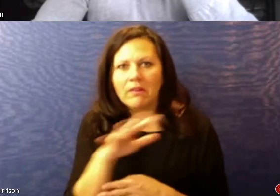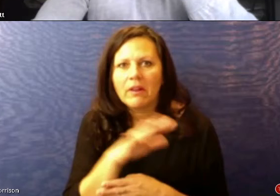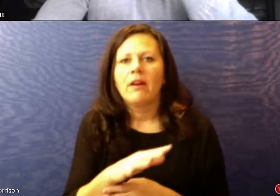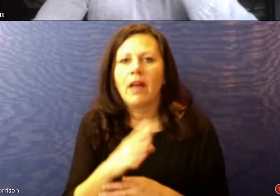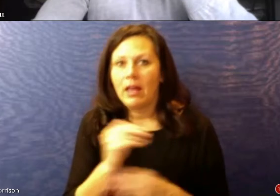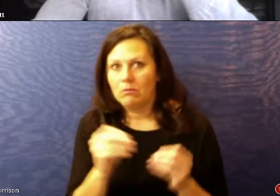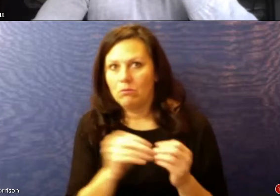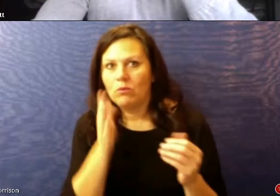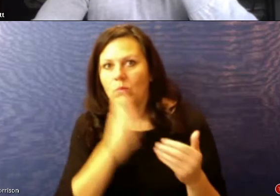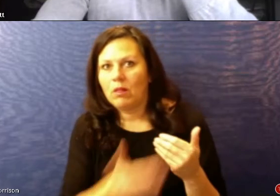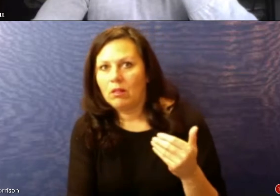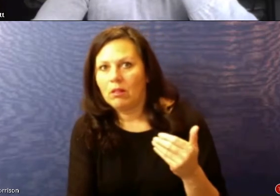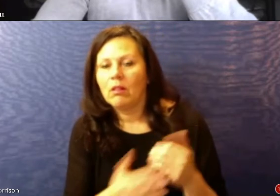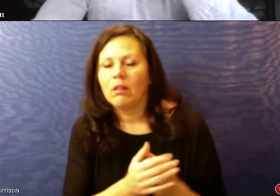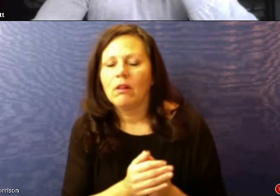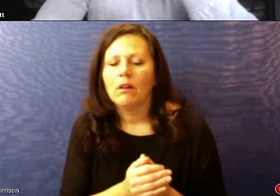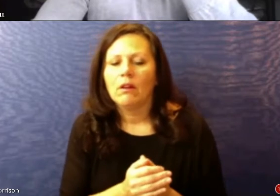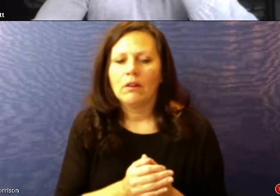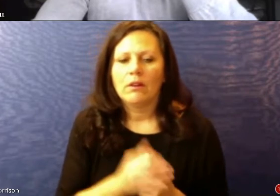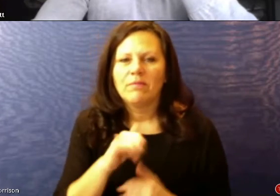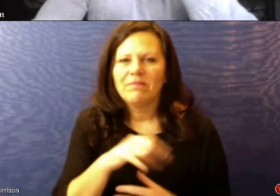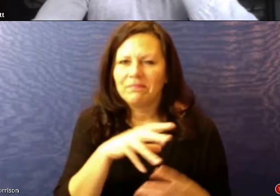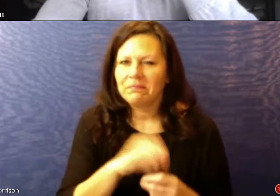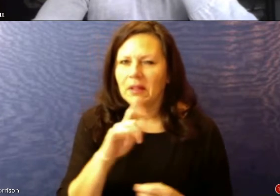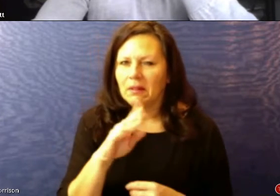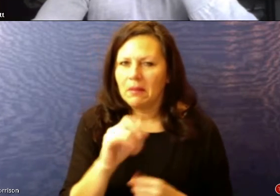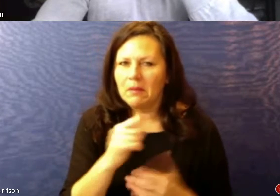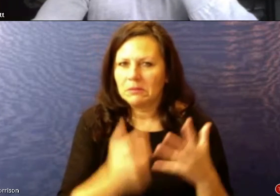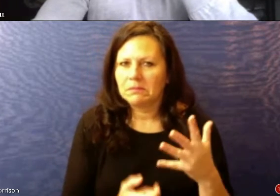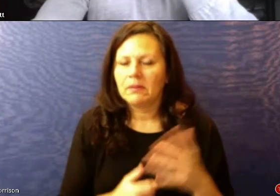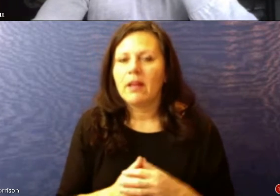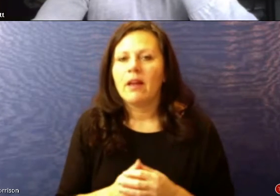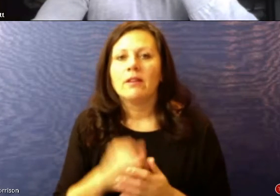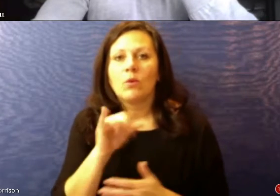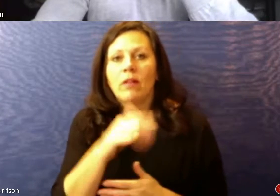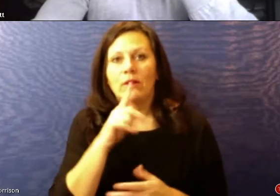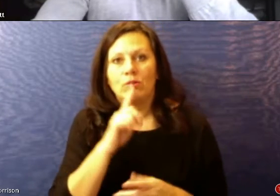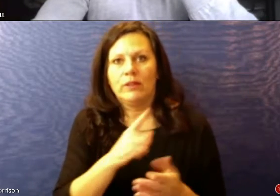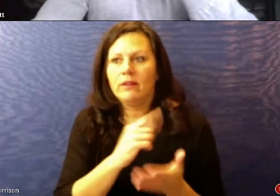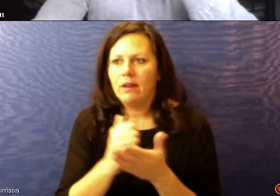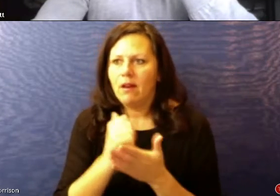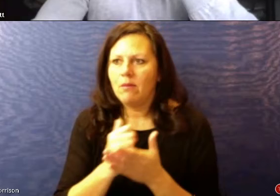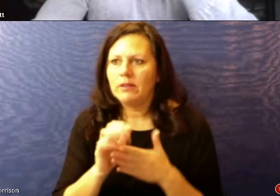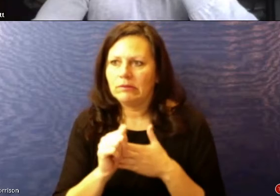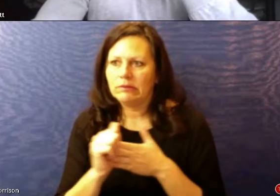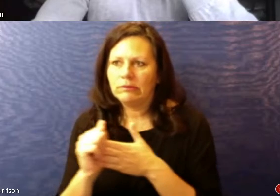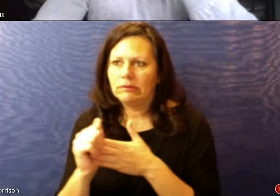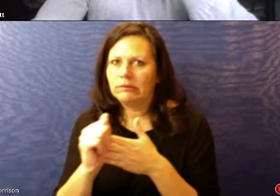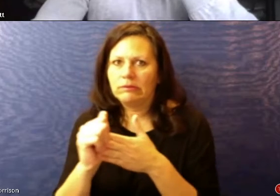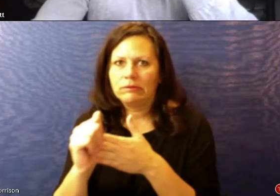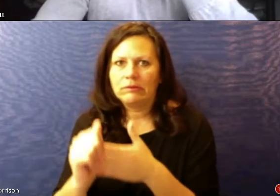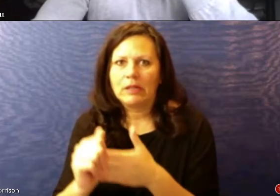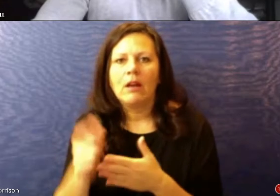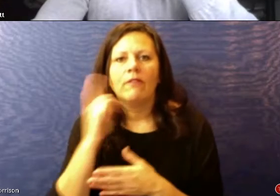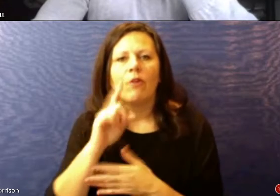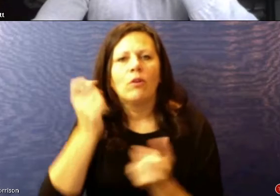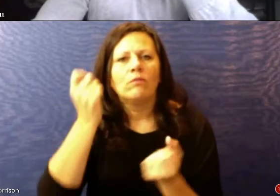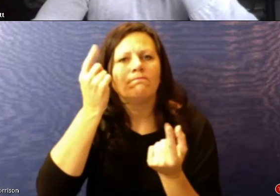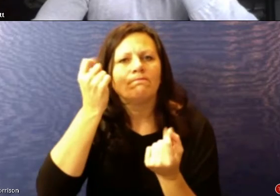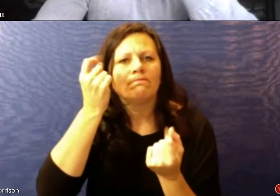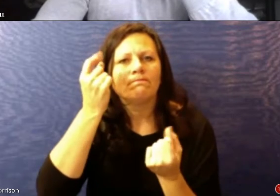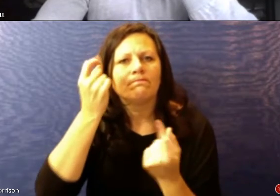come. So that is really helping to pave the way for understanding